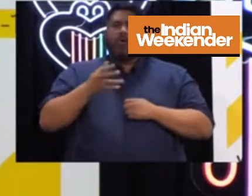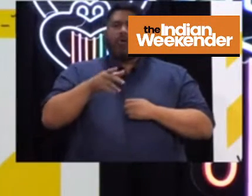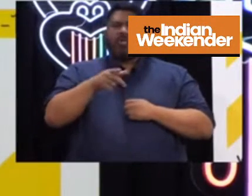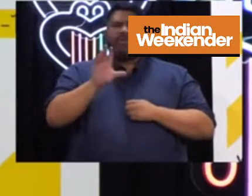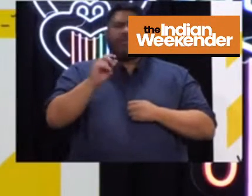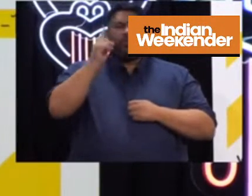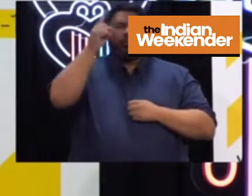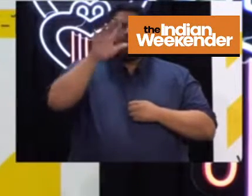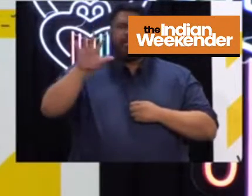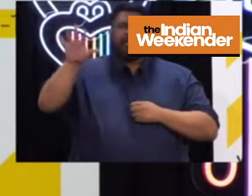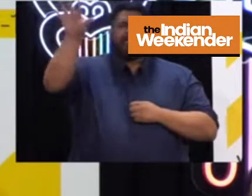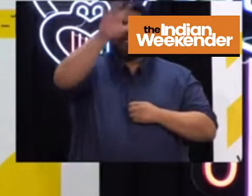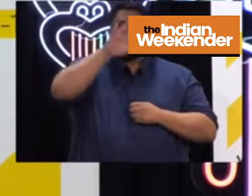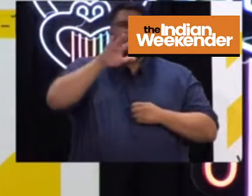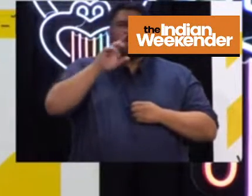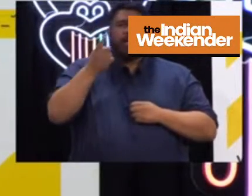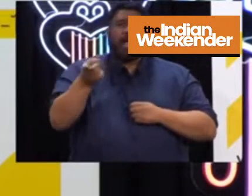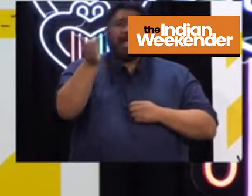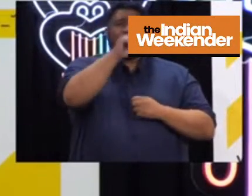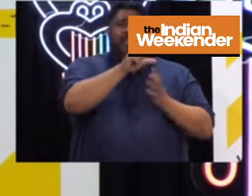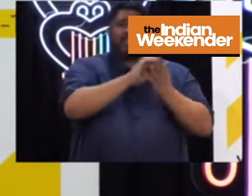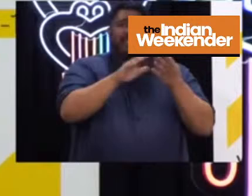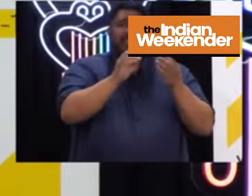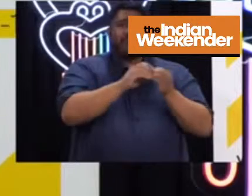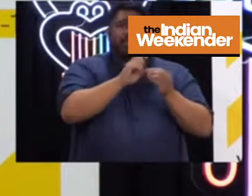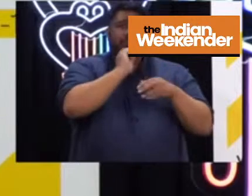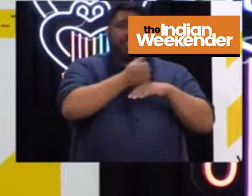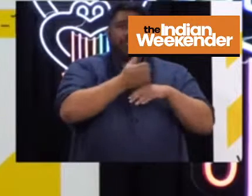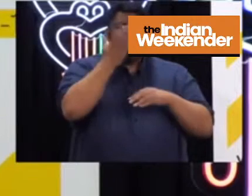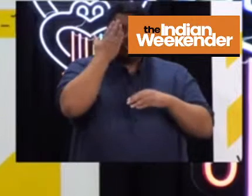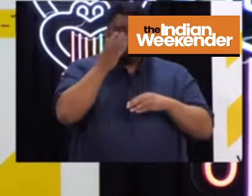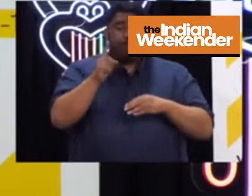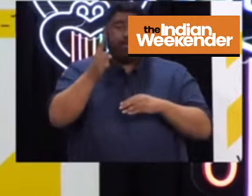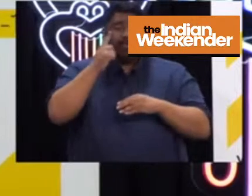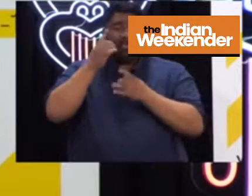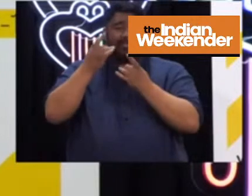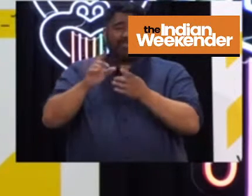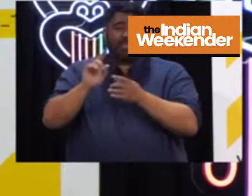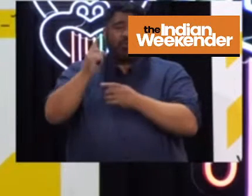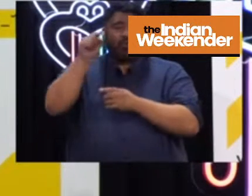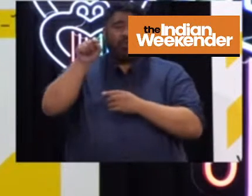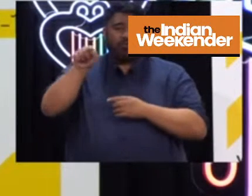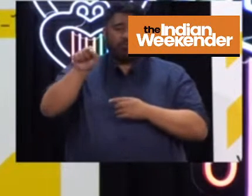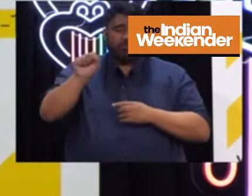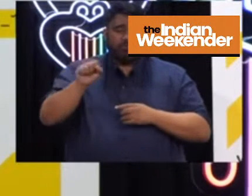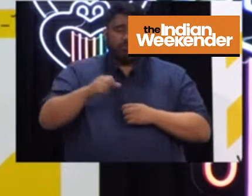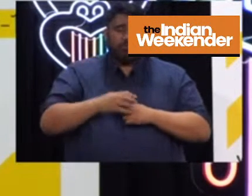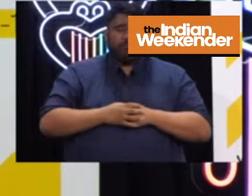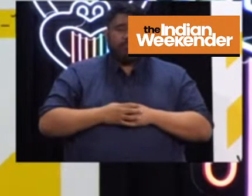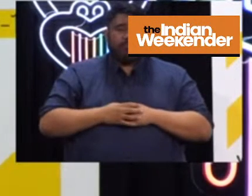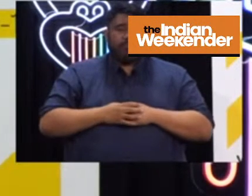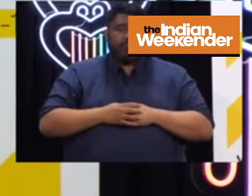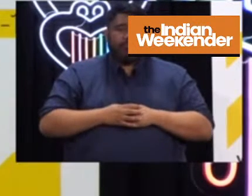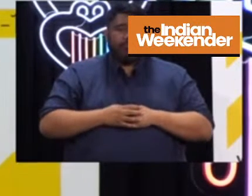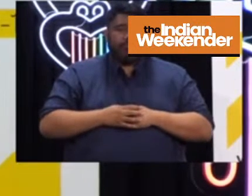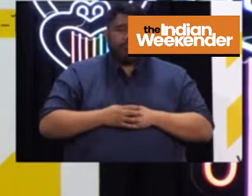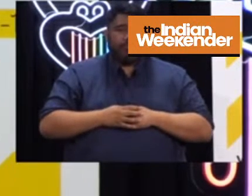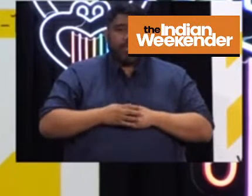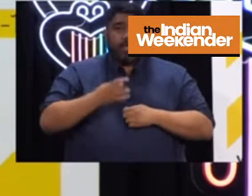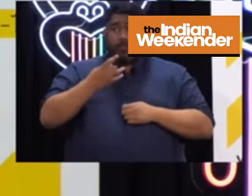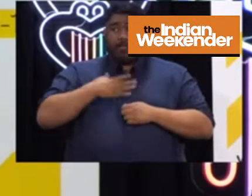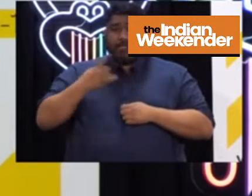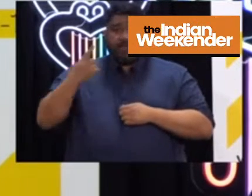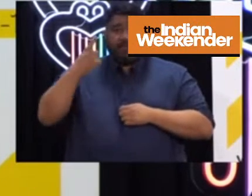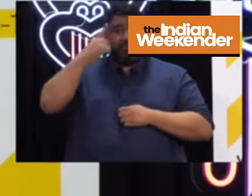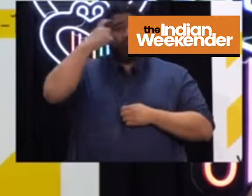whether or not we're seeing those in other DHBs, but initially that's the region that you'll be seeing the use of those. No, I haven't